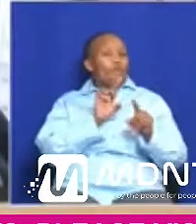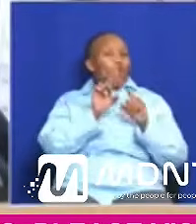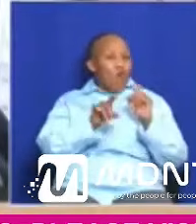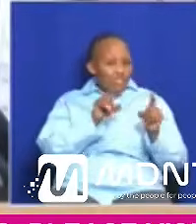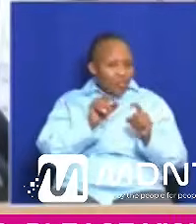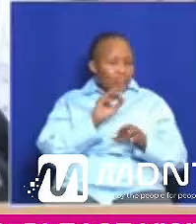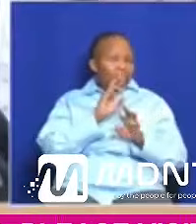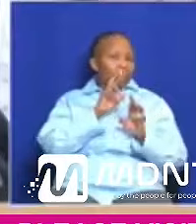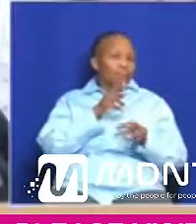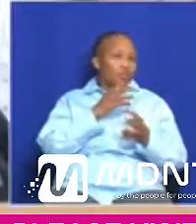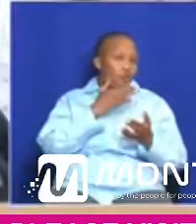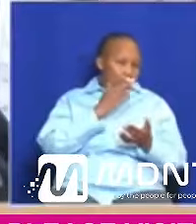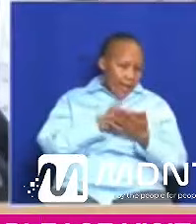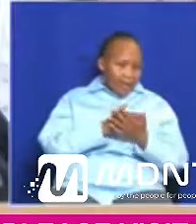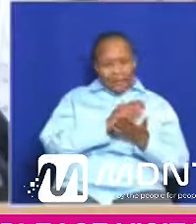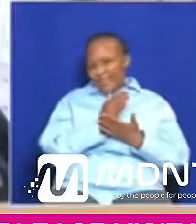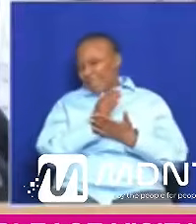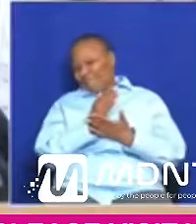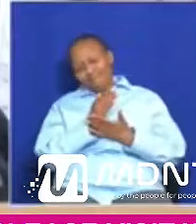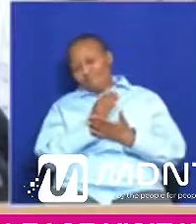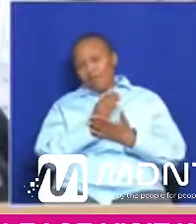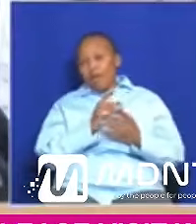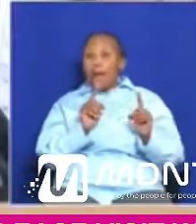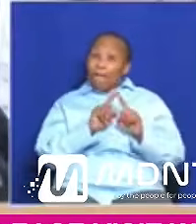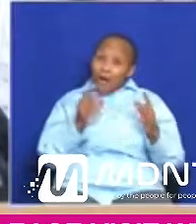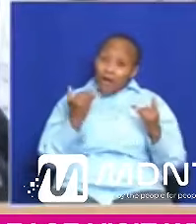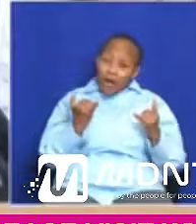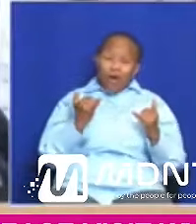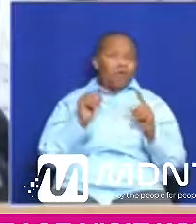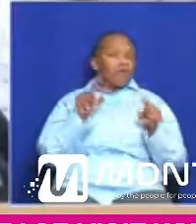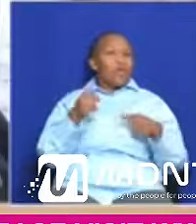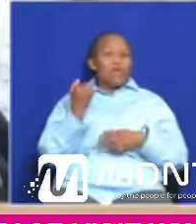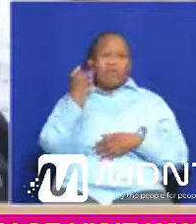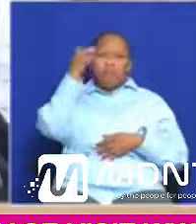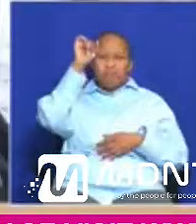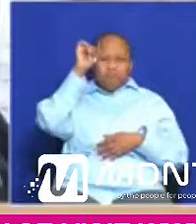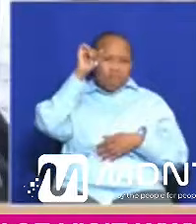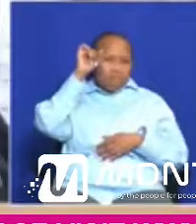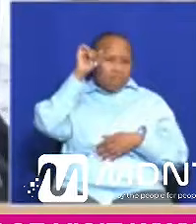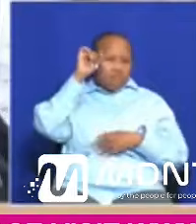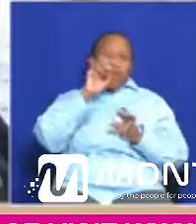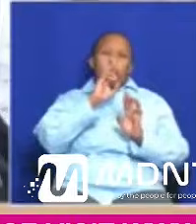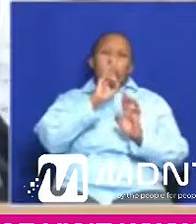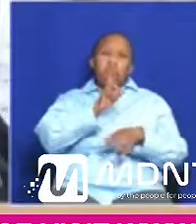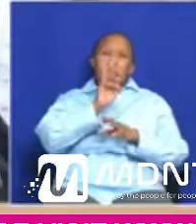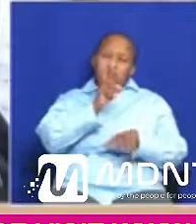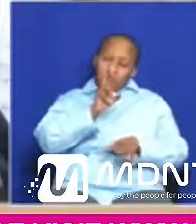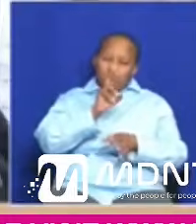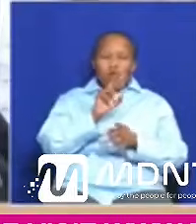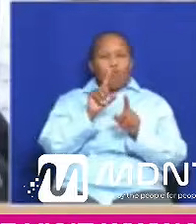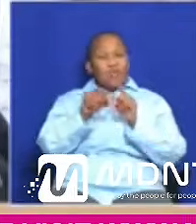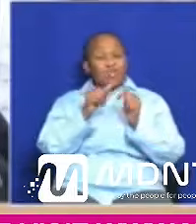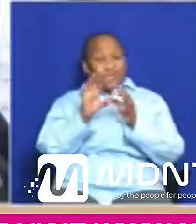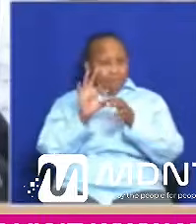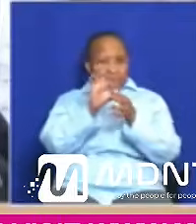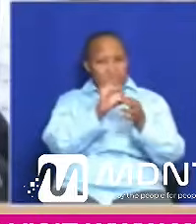cannot refuse to answer every question that relates to that contract, as a blanket proposition.